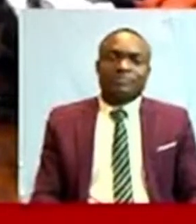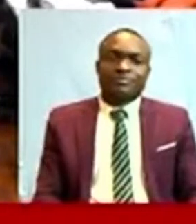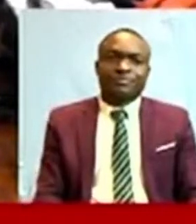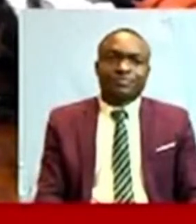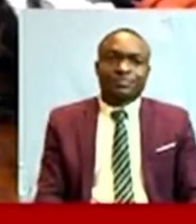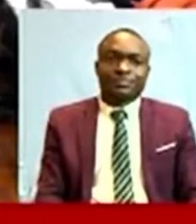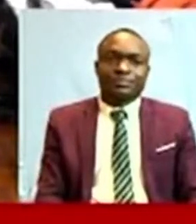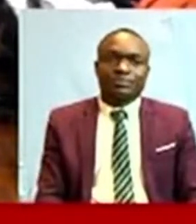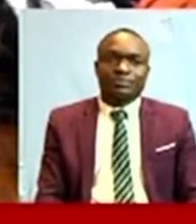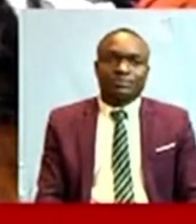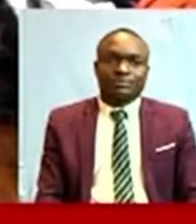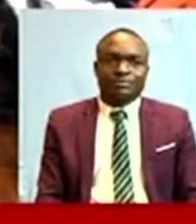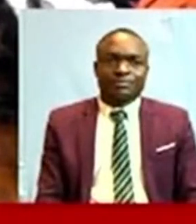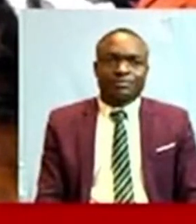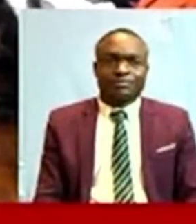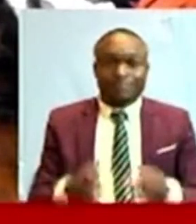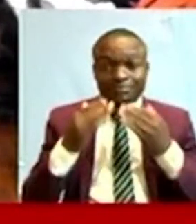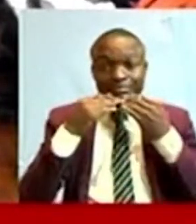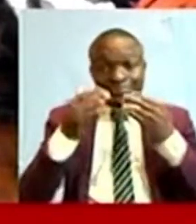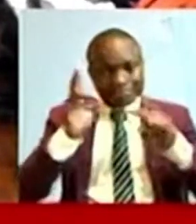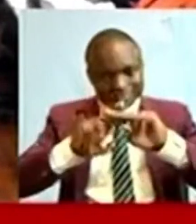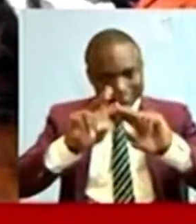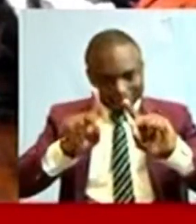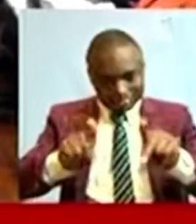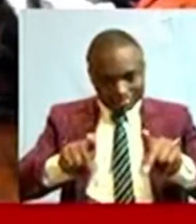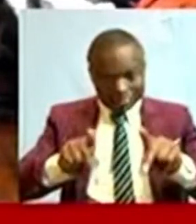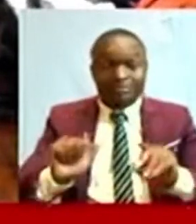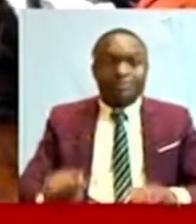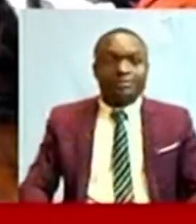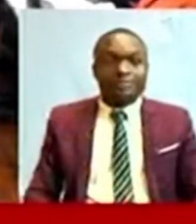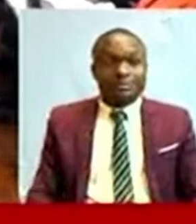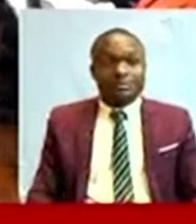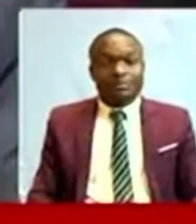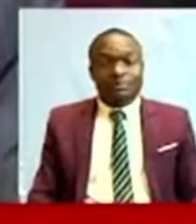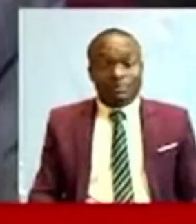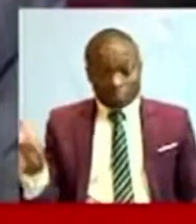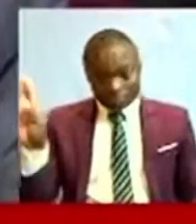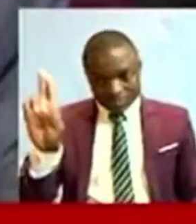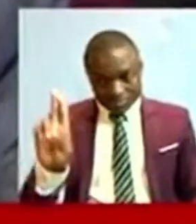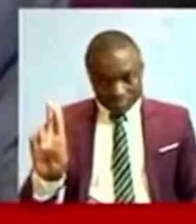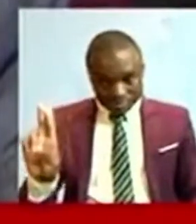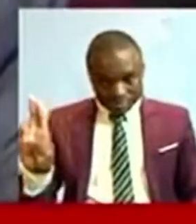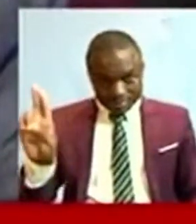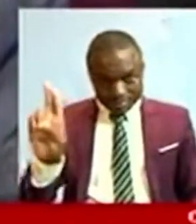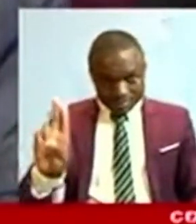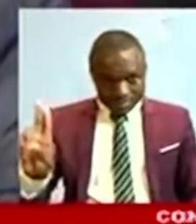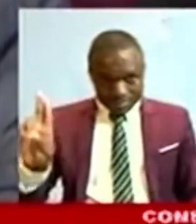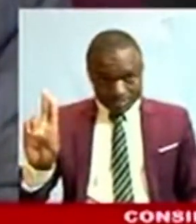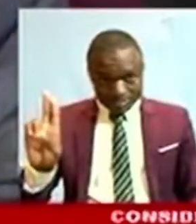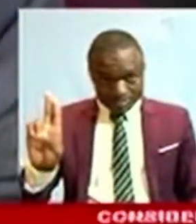Yeah. Thank you, Pierre. Thank you, Chair. We did use the preliminary framework